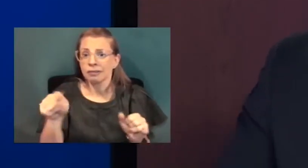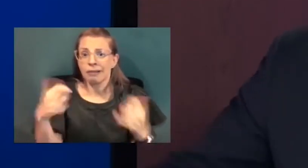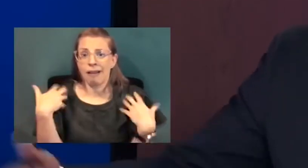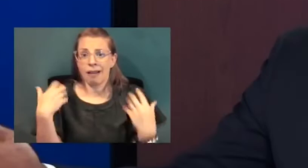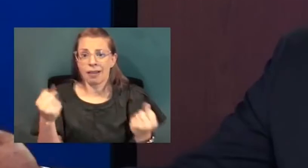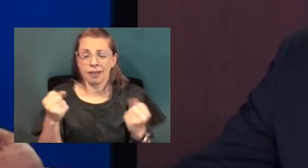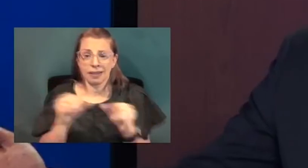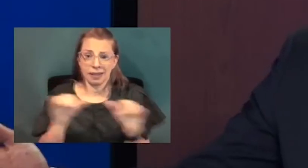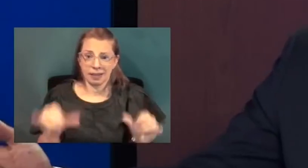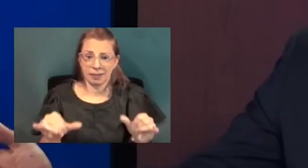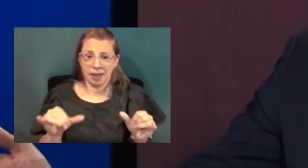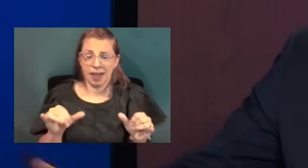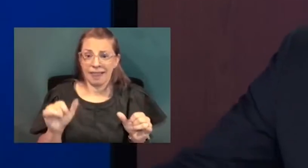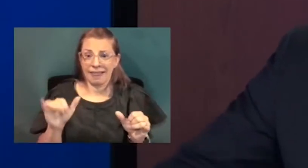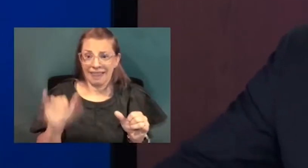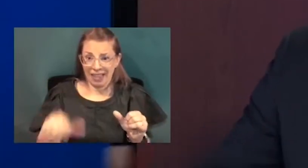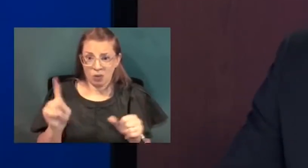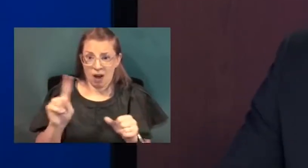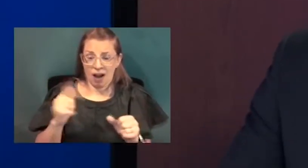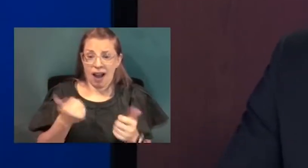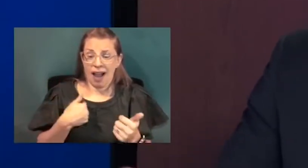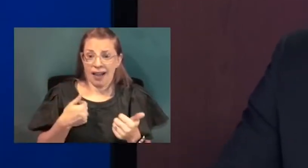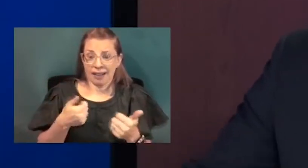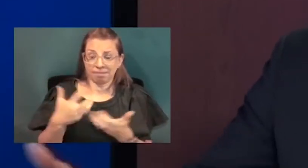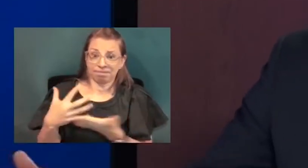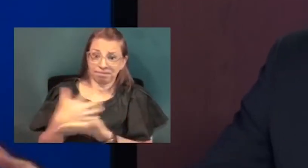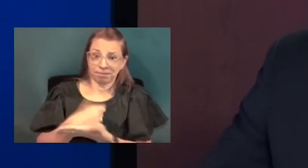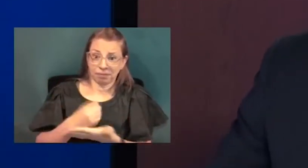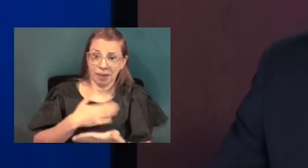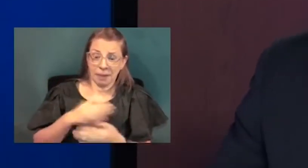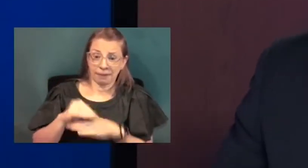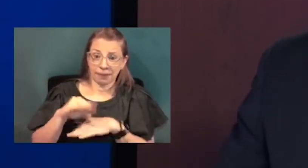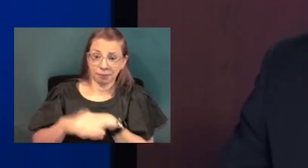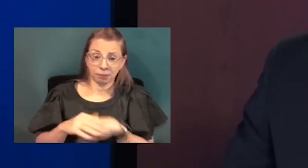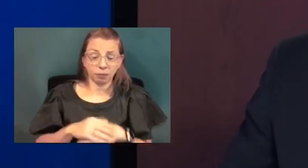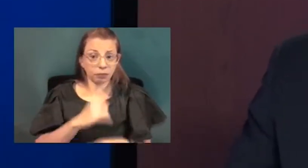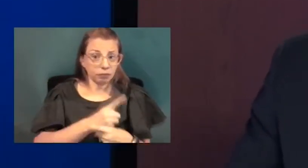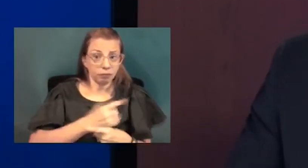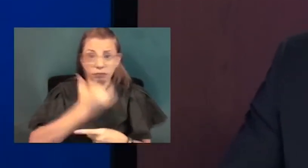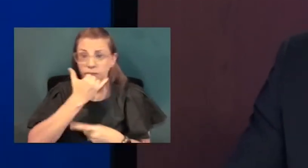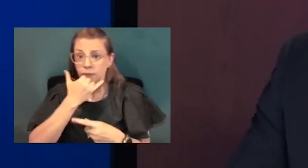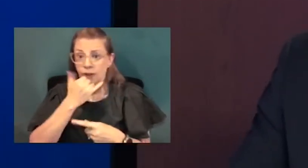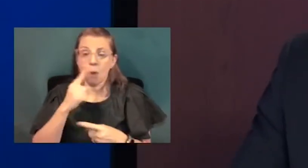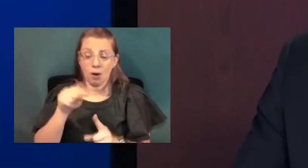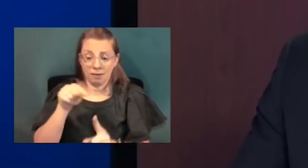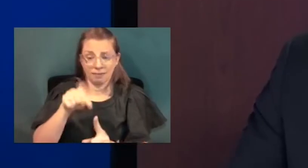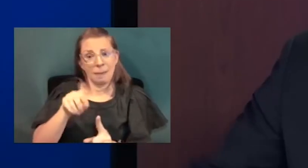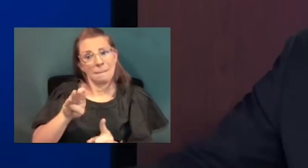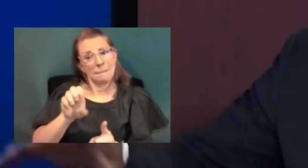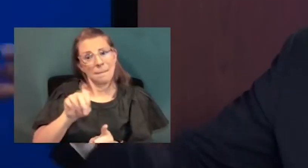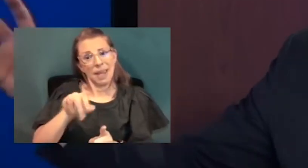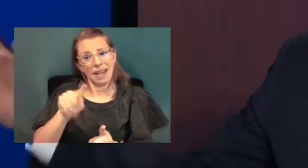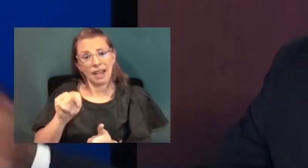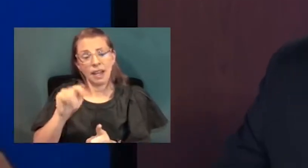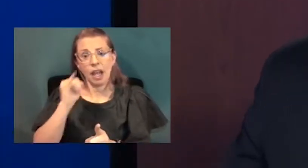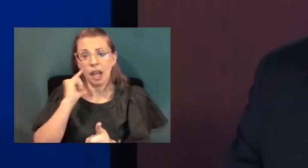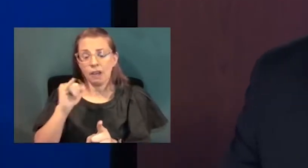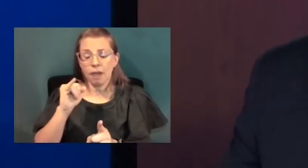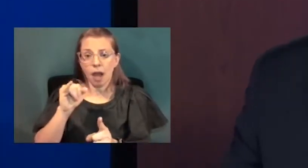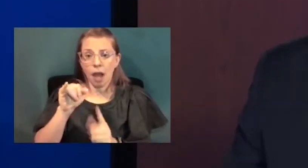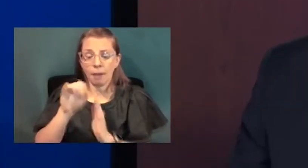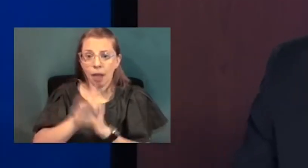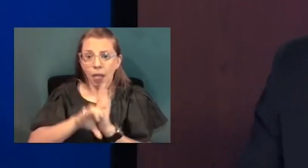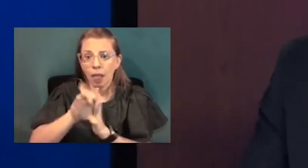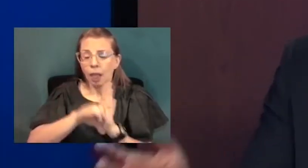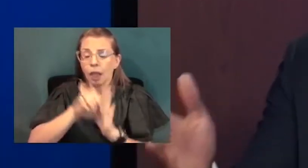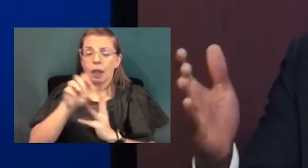And even, for example, when I'm looking at something that's right or wrong with Bennett, if I get into an internet rabbit hole, and there'll be a thousand